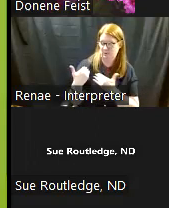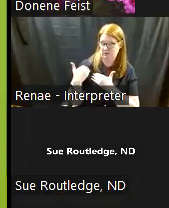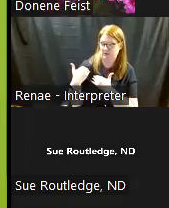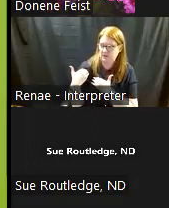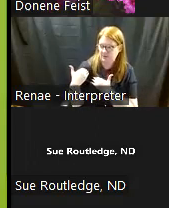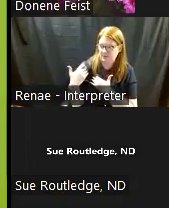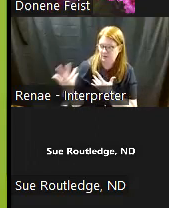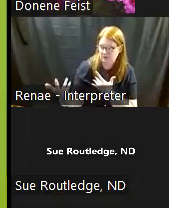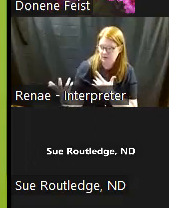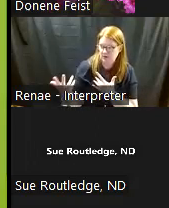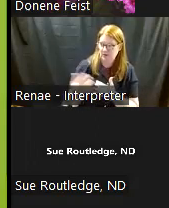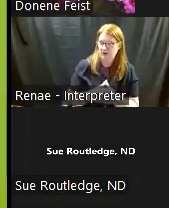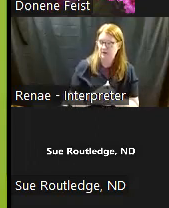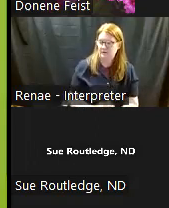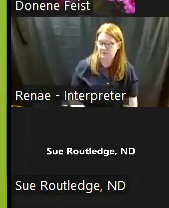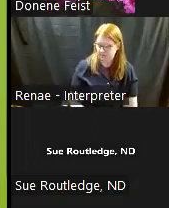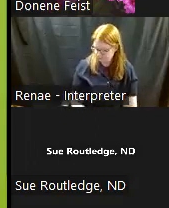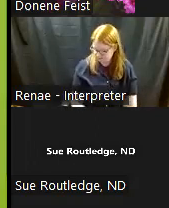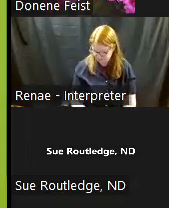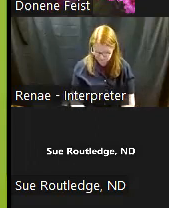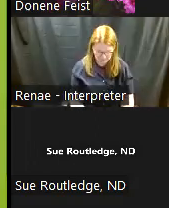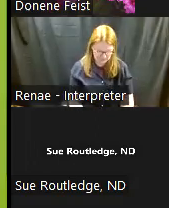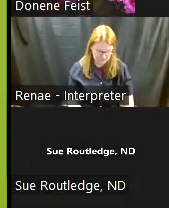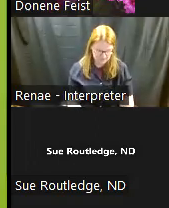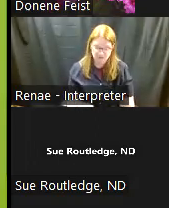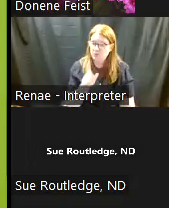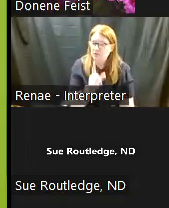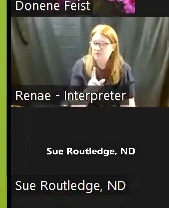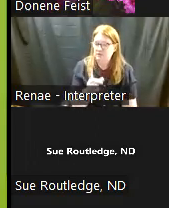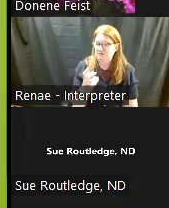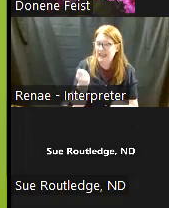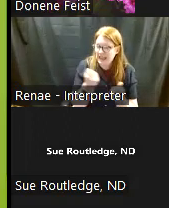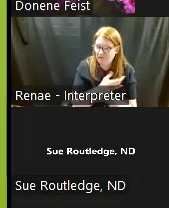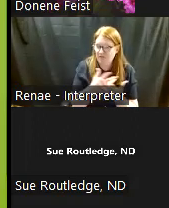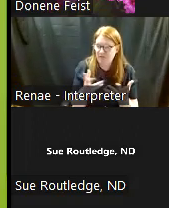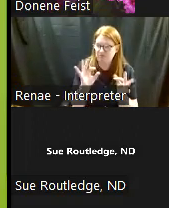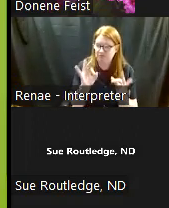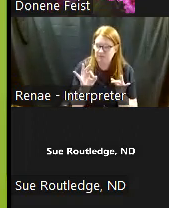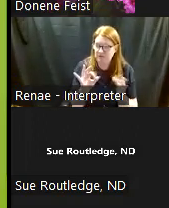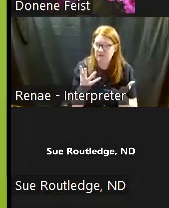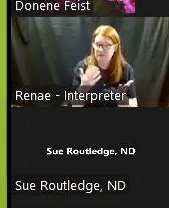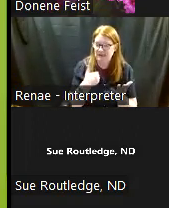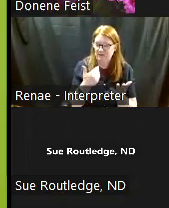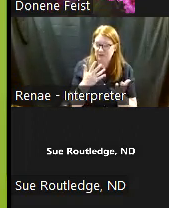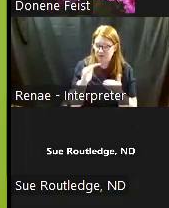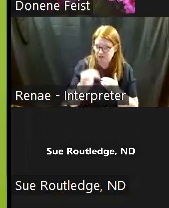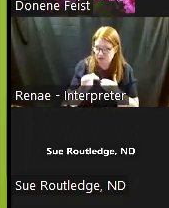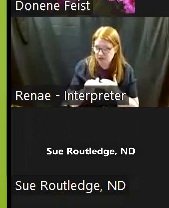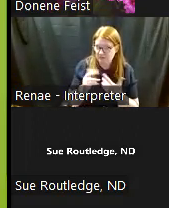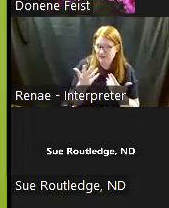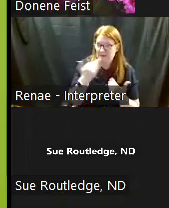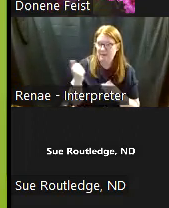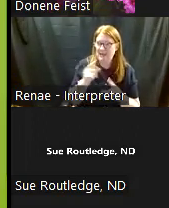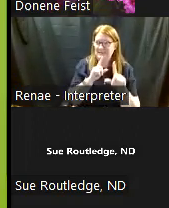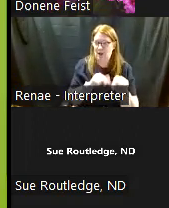of tasked with, and we just really want to make sure that we're doing everything we can to set your child up to have the best outcome